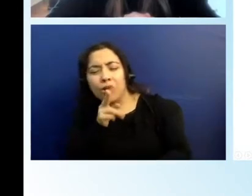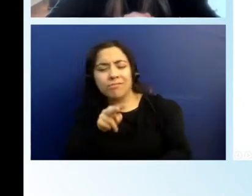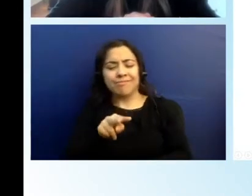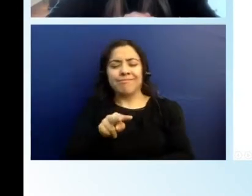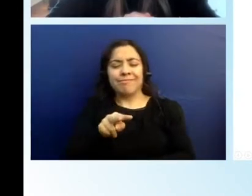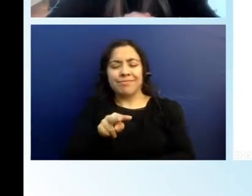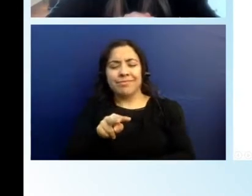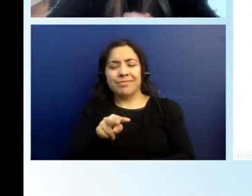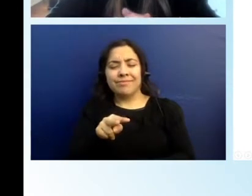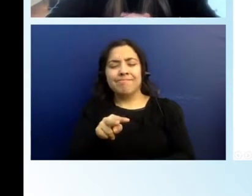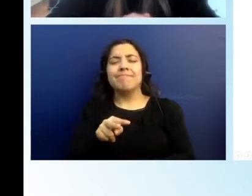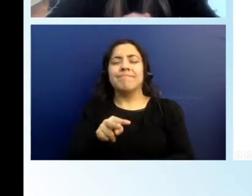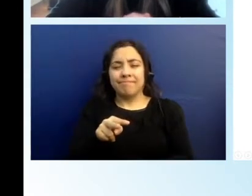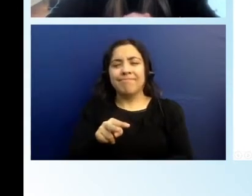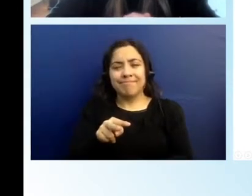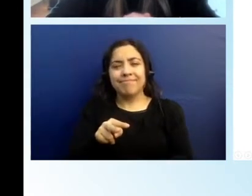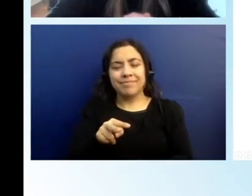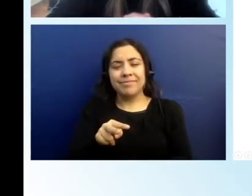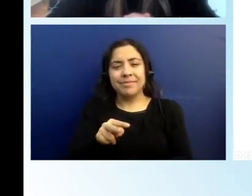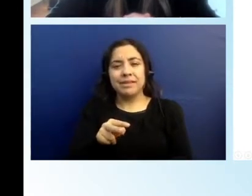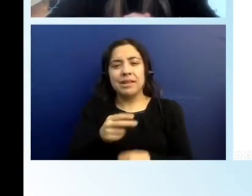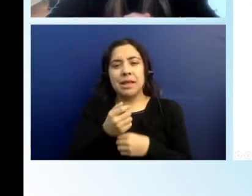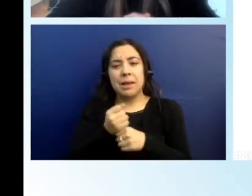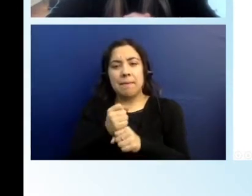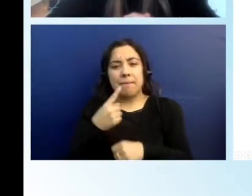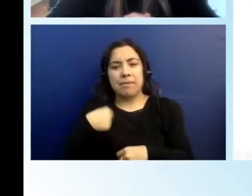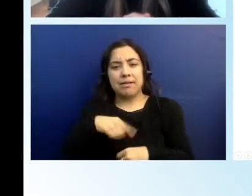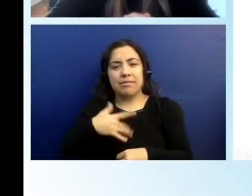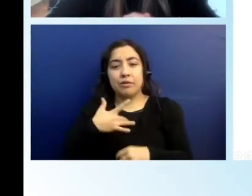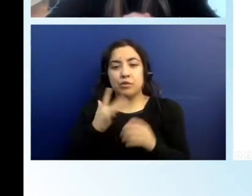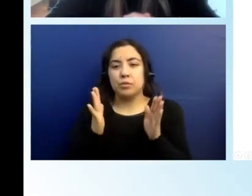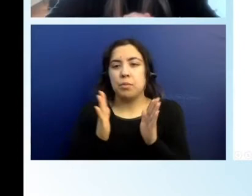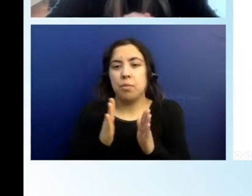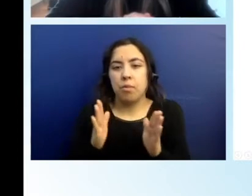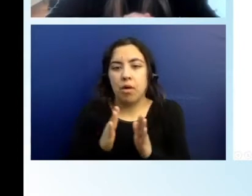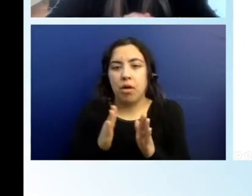a serpent that weaves in and out of the earth around us,